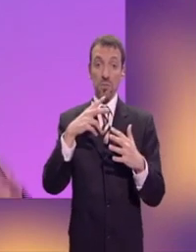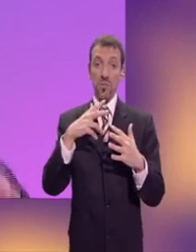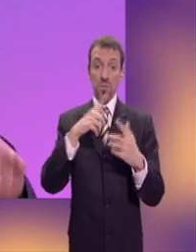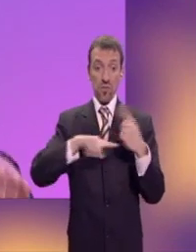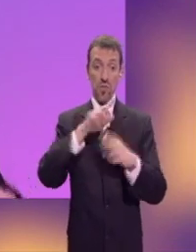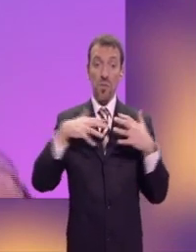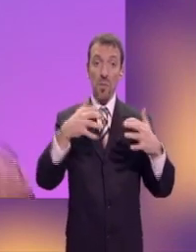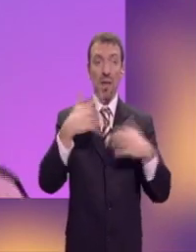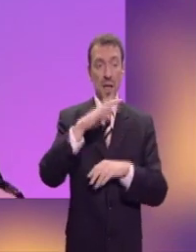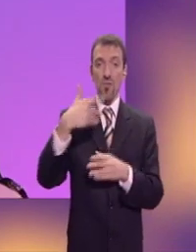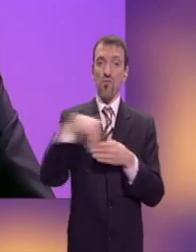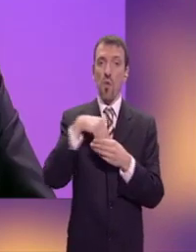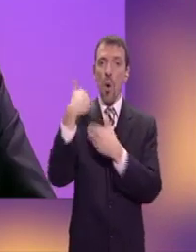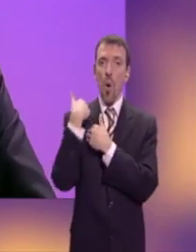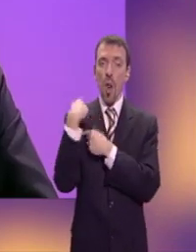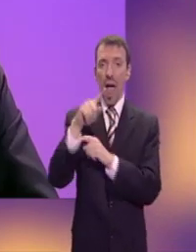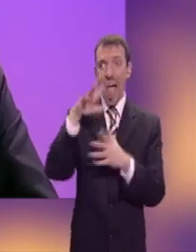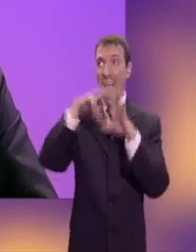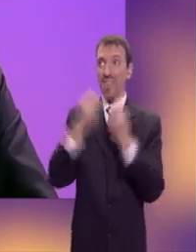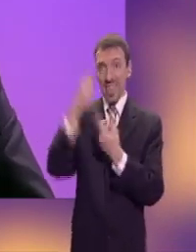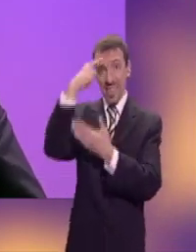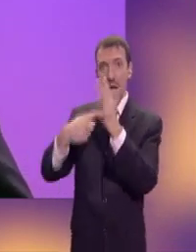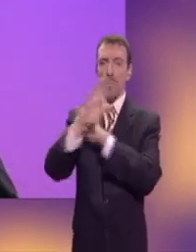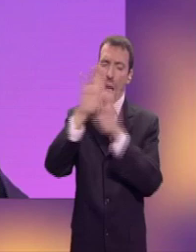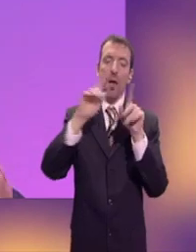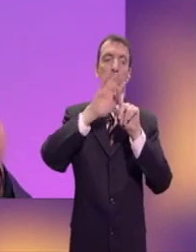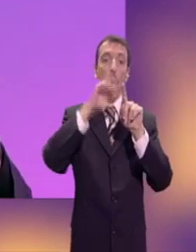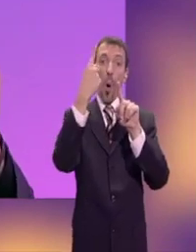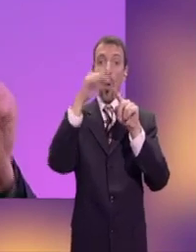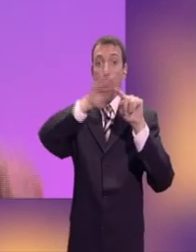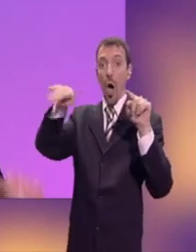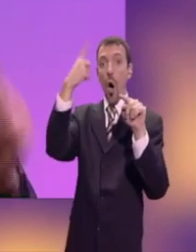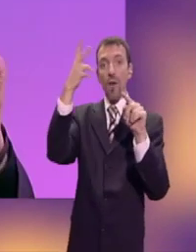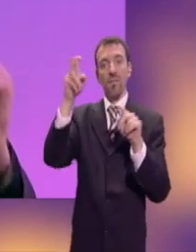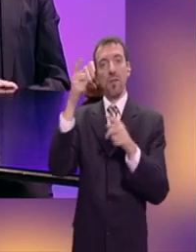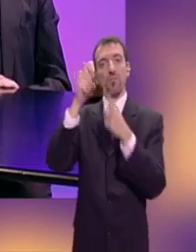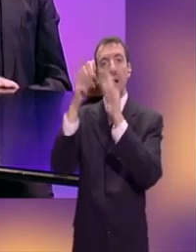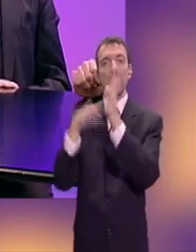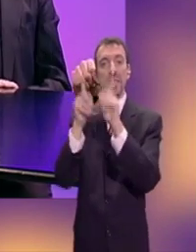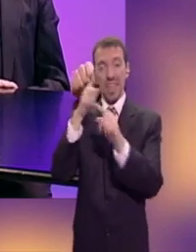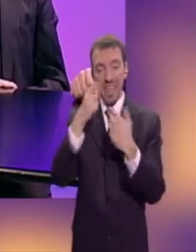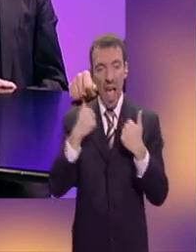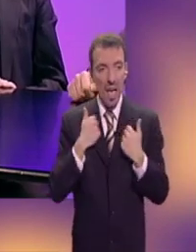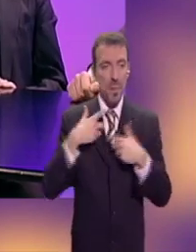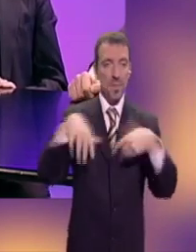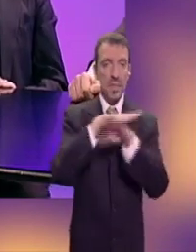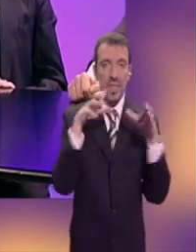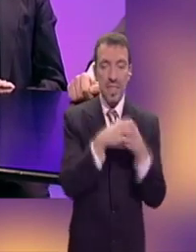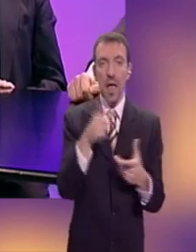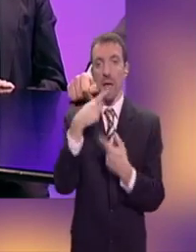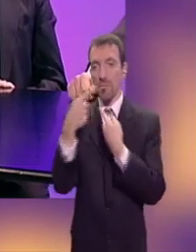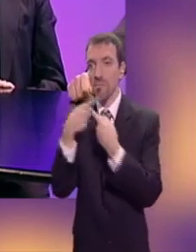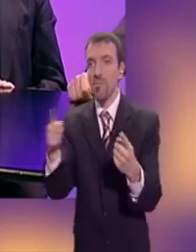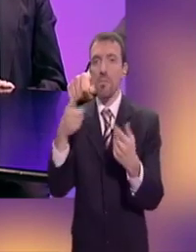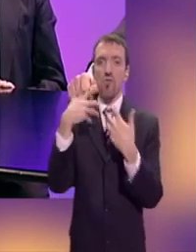manifesto, everything is decided by the Prime Minister. And the Prime Minister lays down the policy, he tells the Cabinet, he tells Parliament, he tells the conference, he tells the